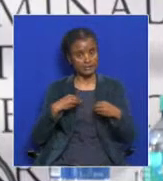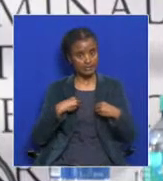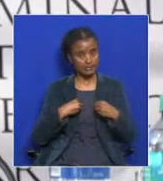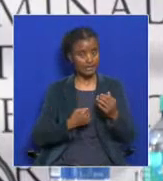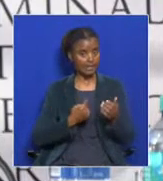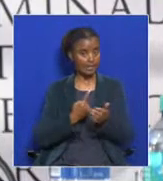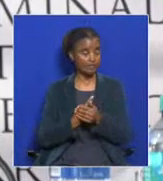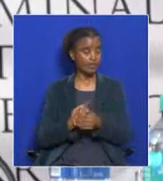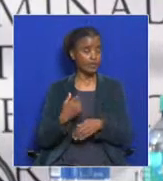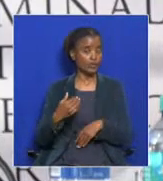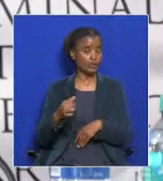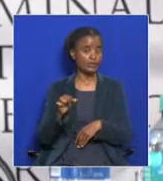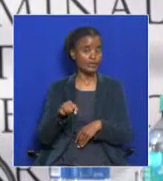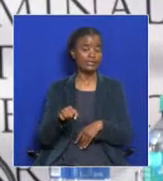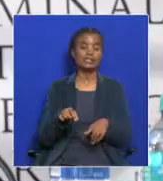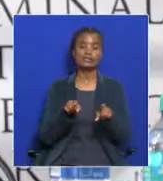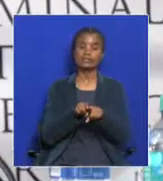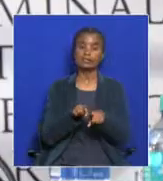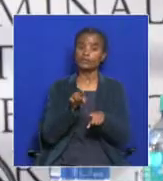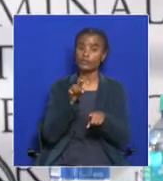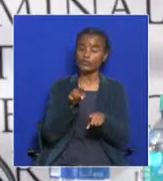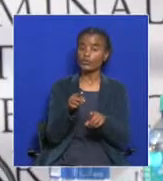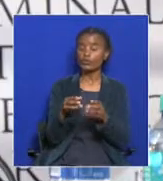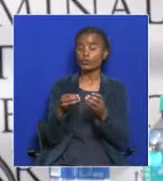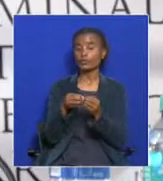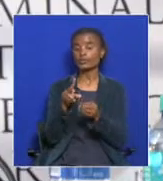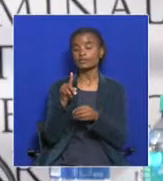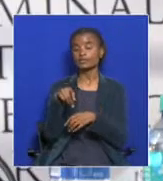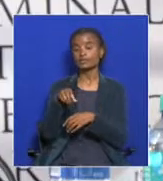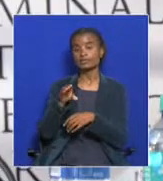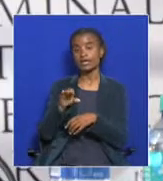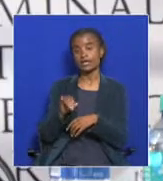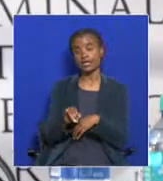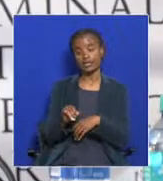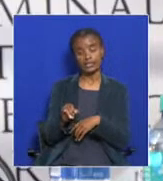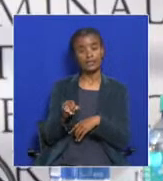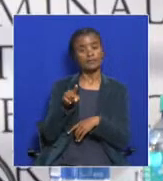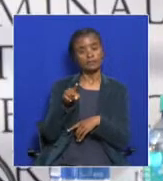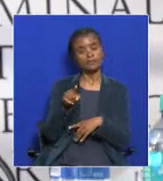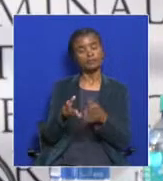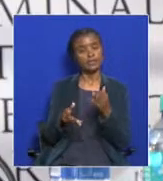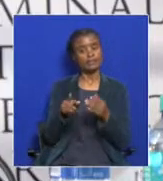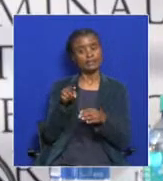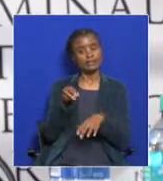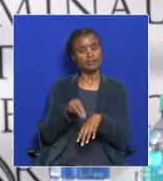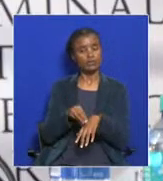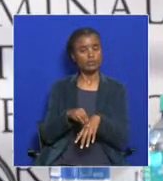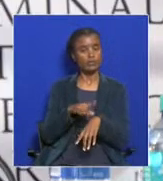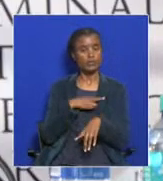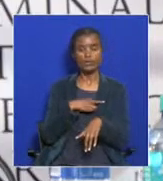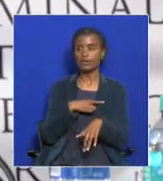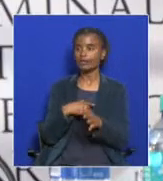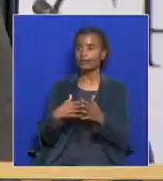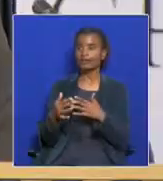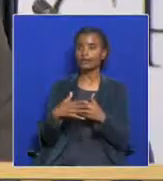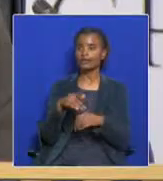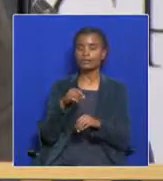the DPCI, and maybe that is part of the problem. Nobody seems to comply with any applicable prescripts and